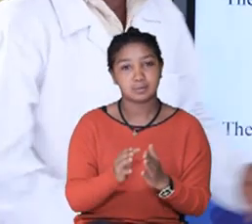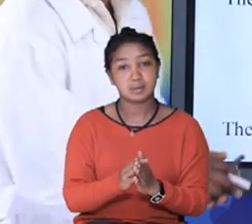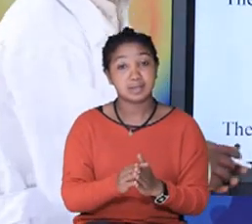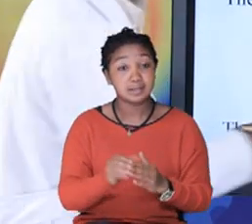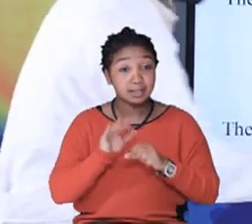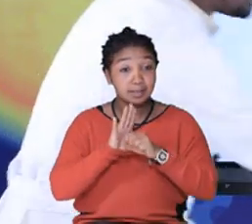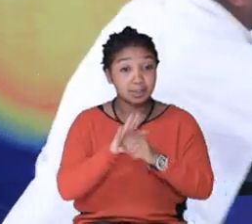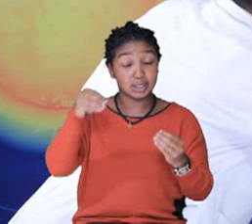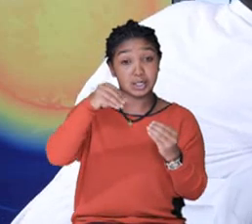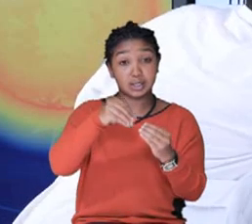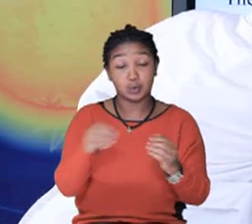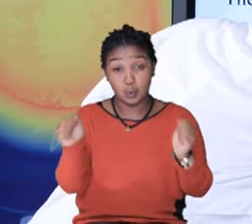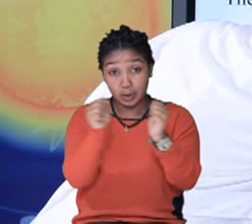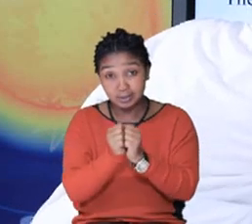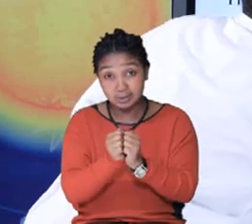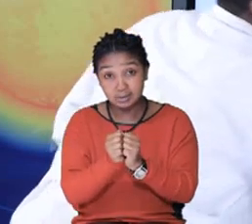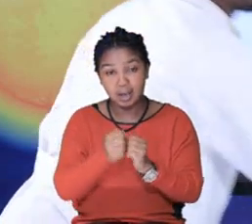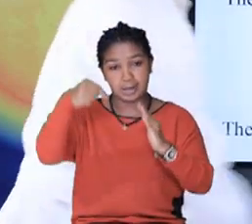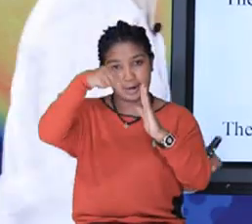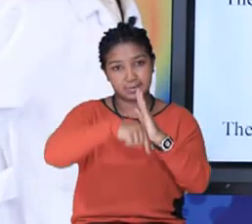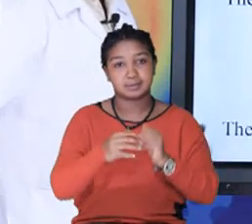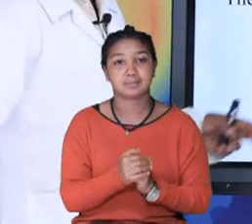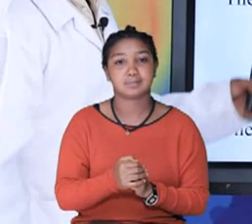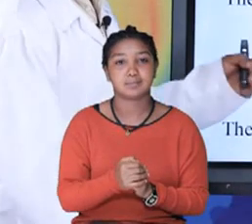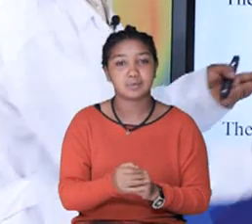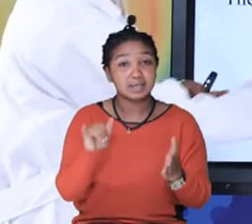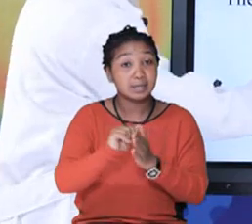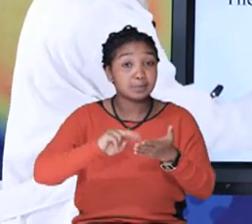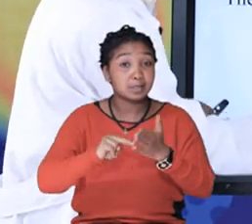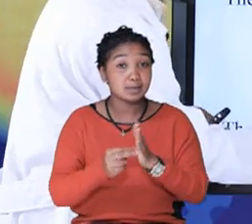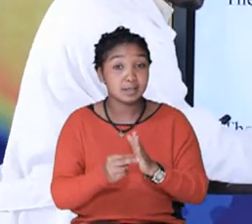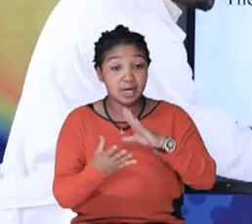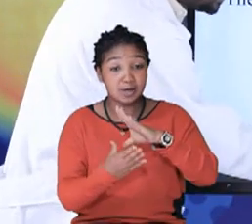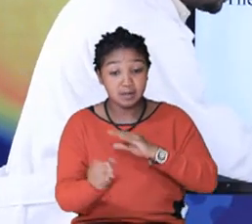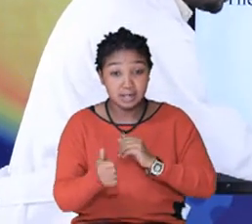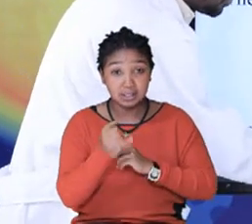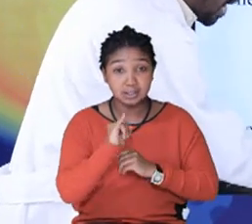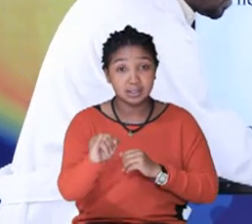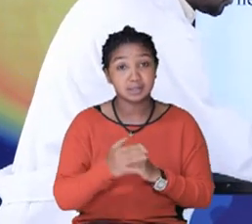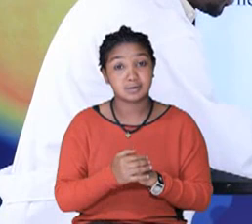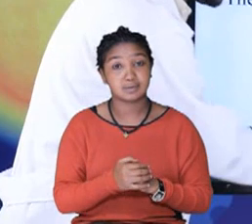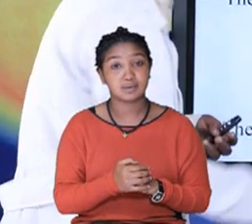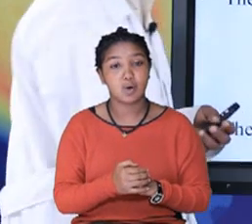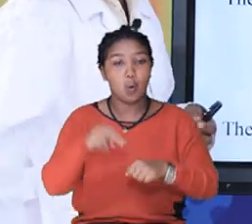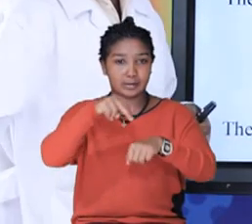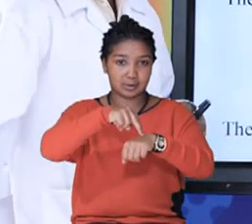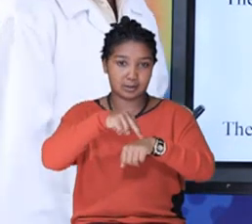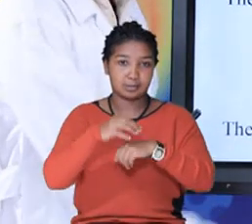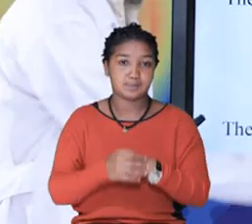that the pressure increases with a depth. That means gravitational acceleration is what?